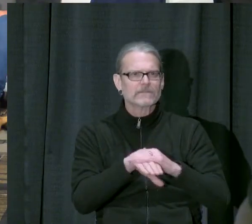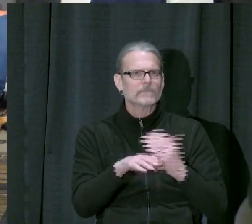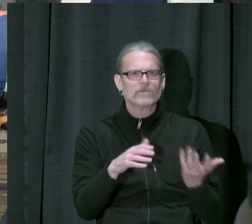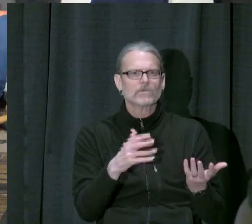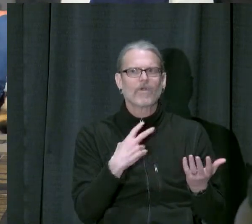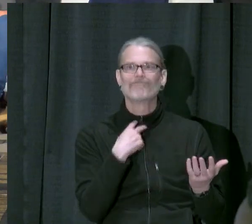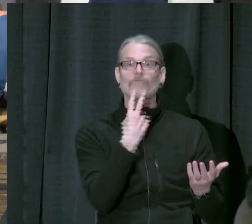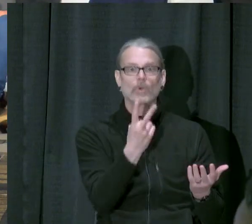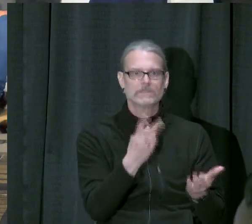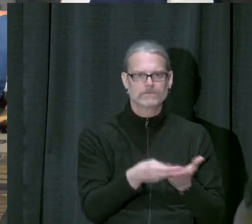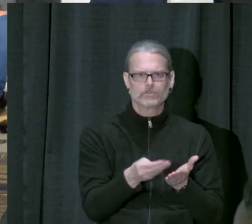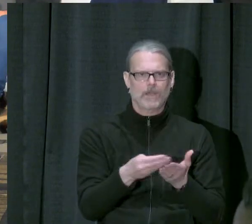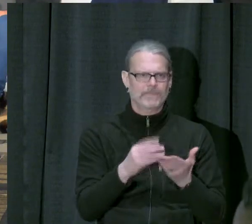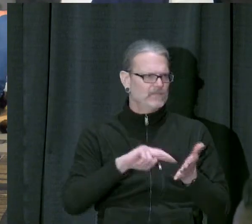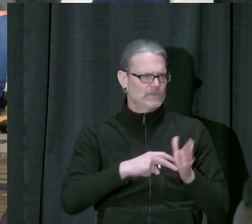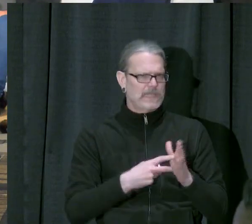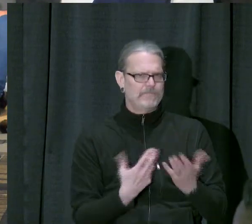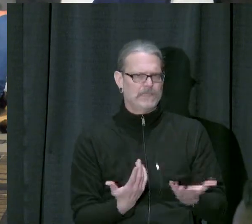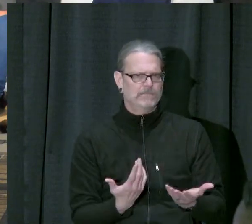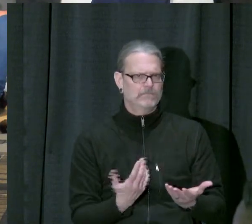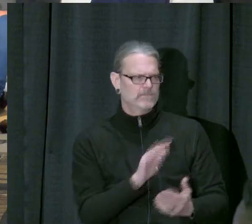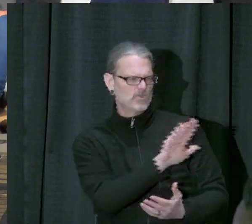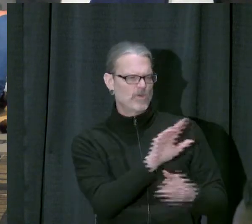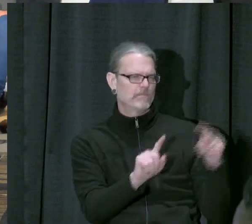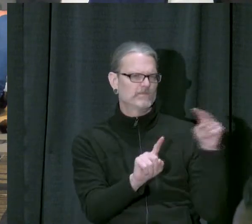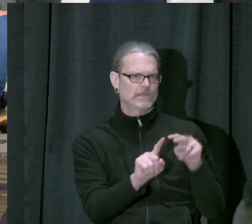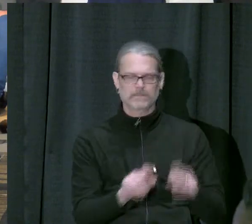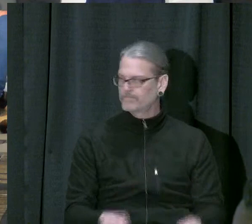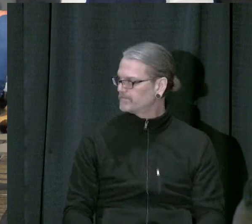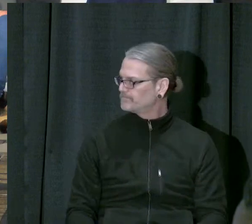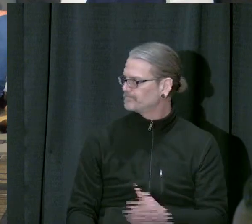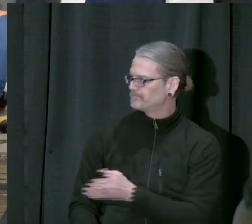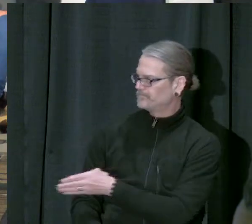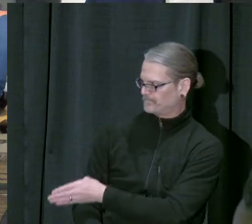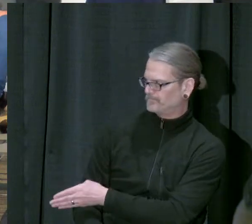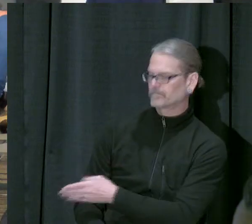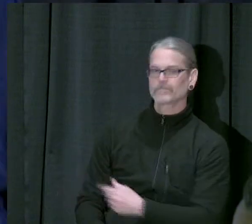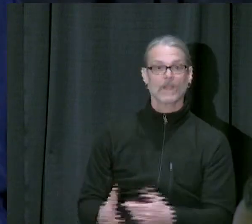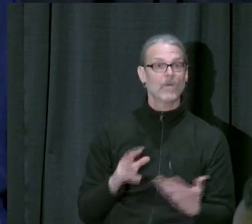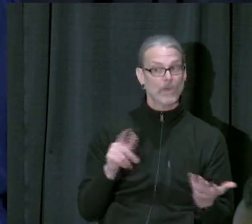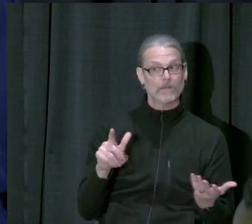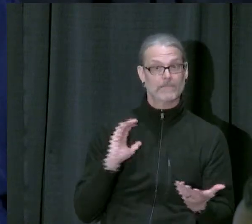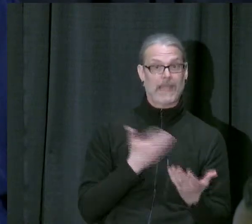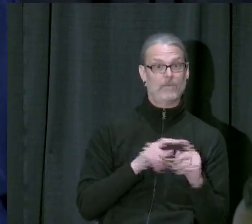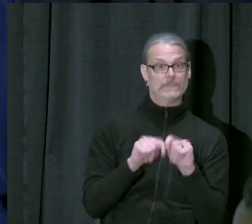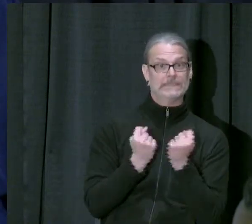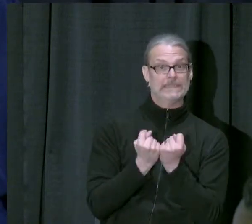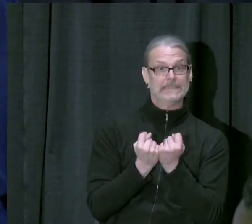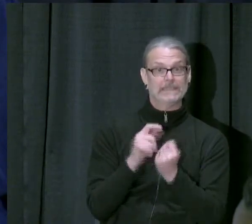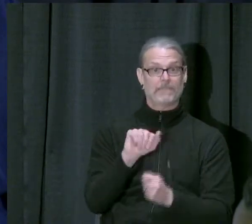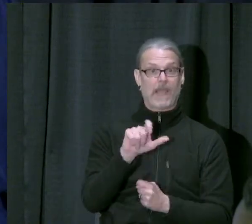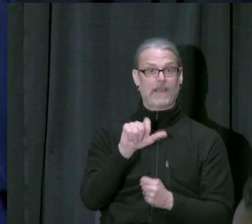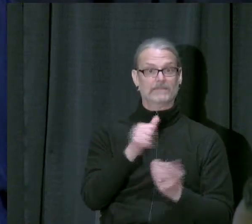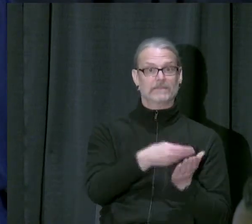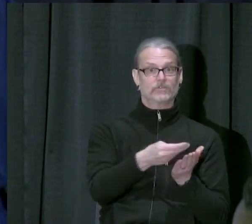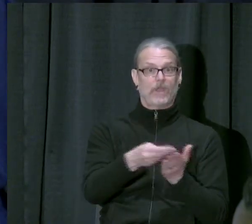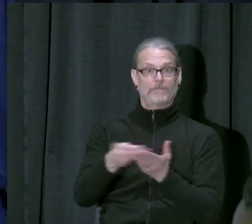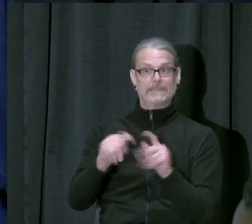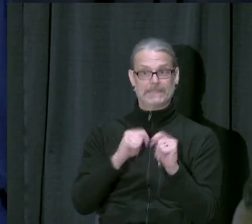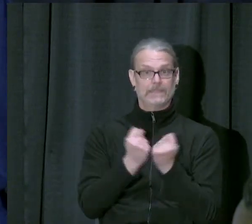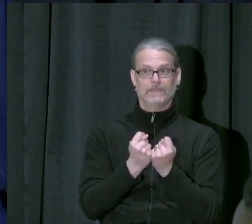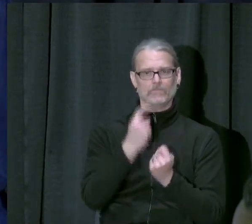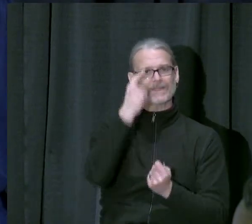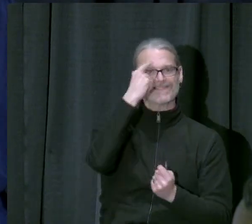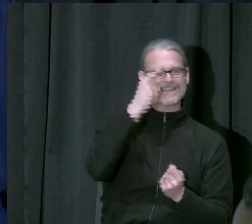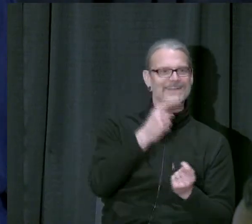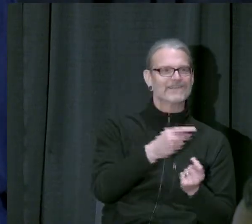voice shopping mean from your perspective? Well, within our team, Alexa Shopping, we think that shopping